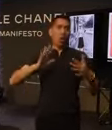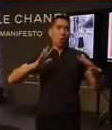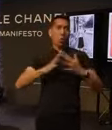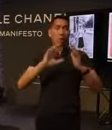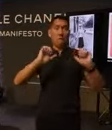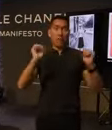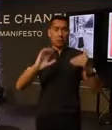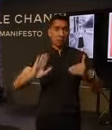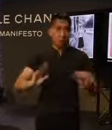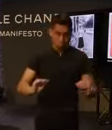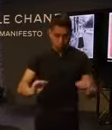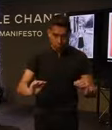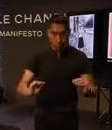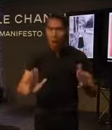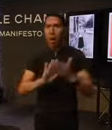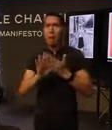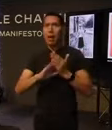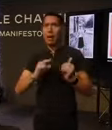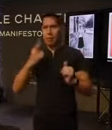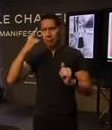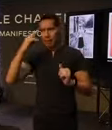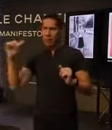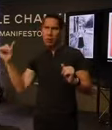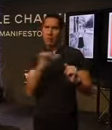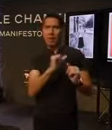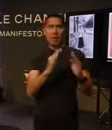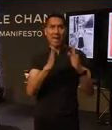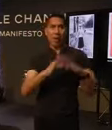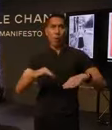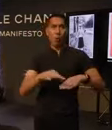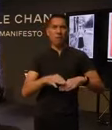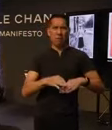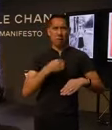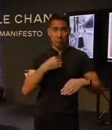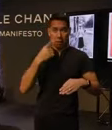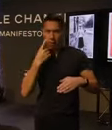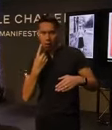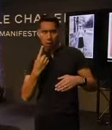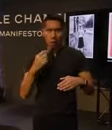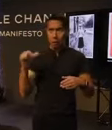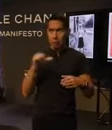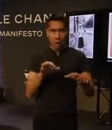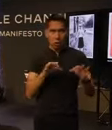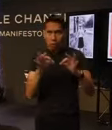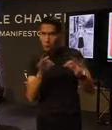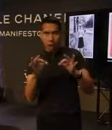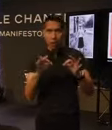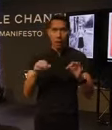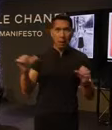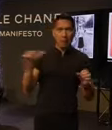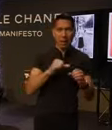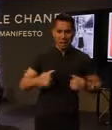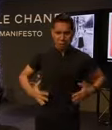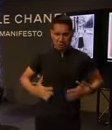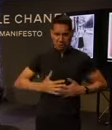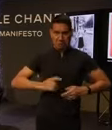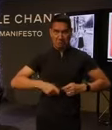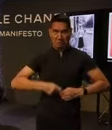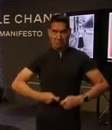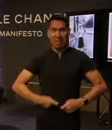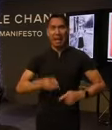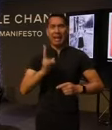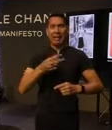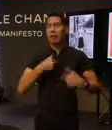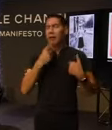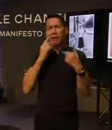being housewives. And so there was a real tension there, and Dior was designing, putting women back into these corsets, thinking, okay, we're going to have